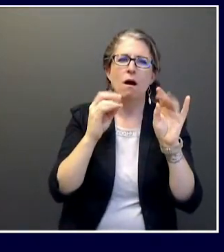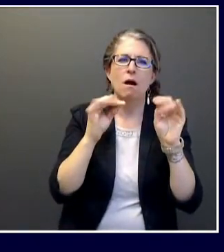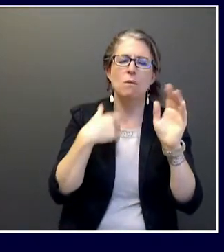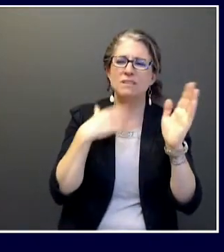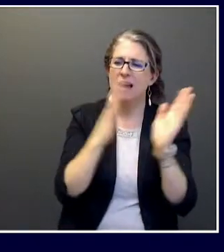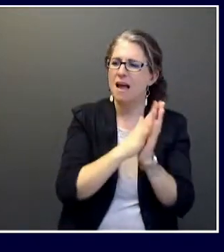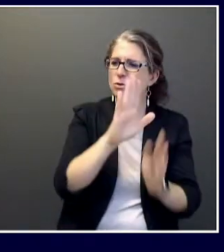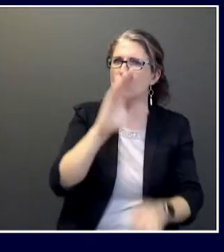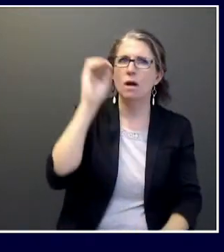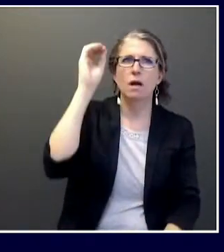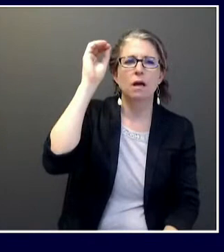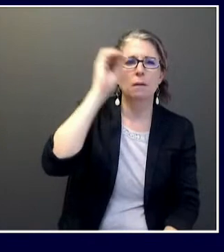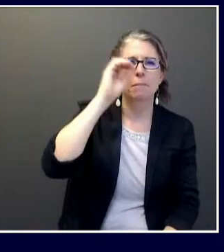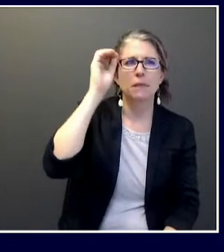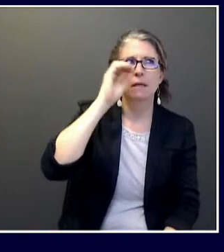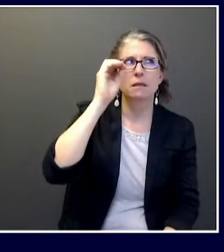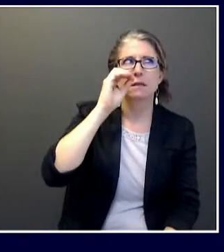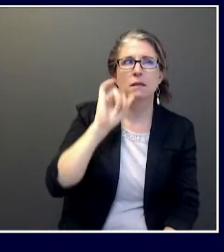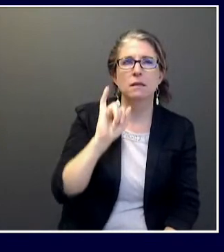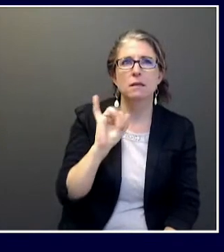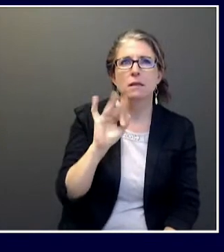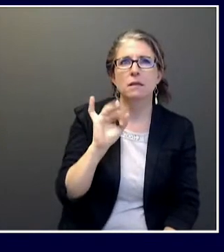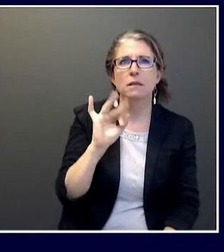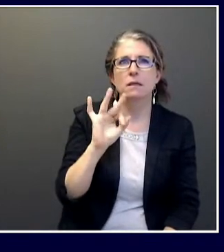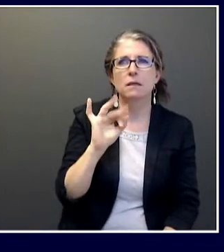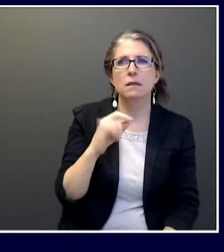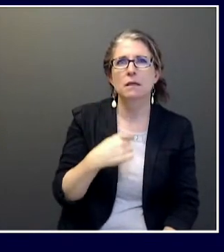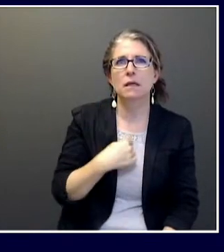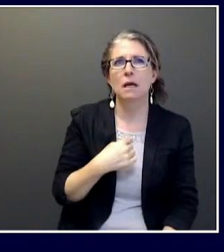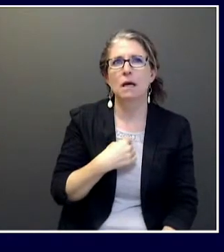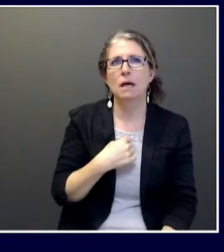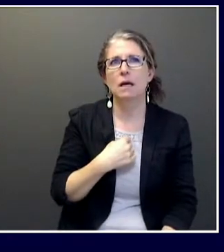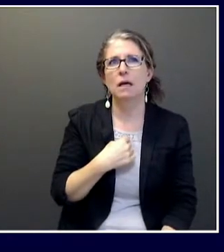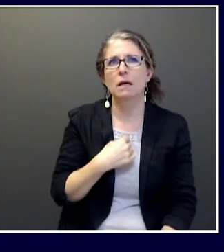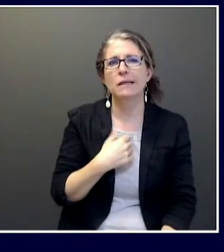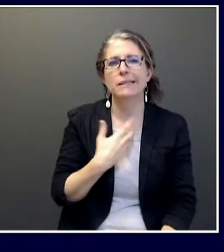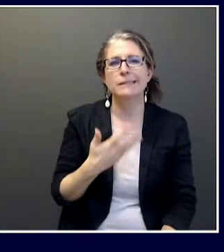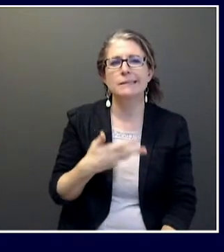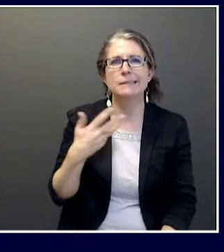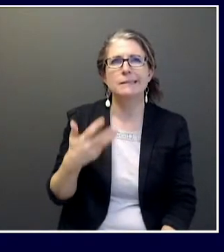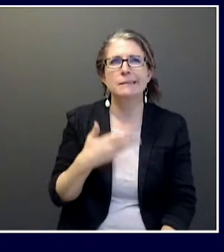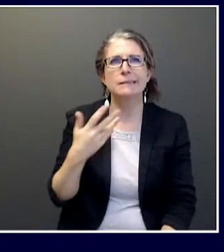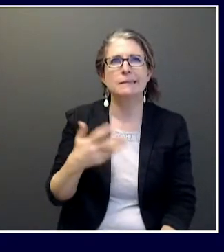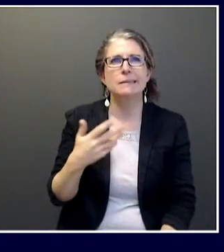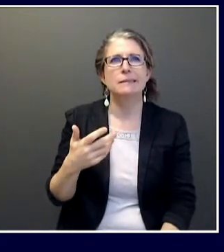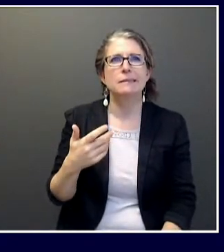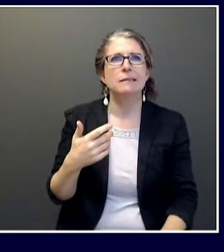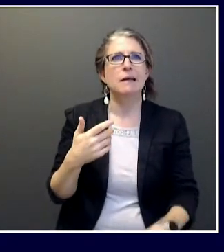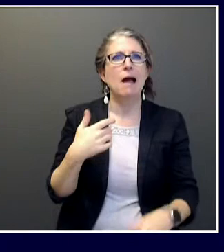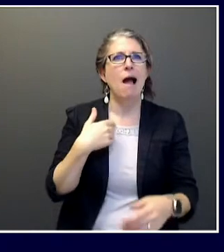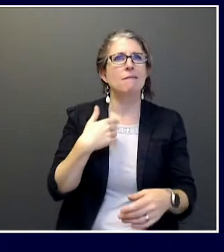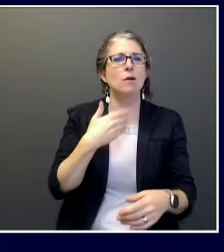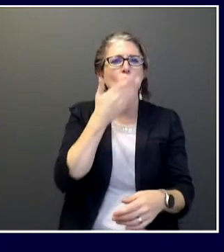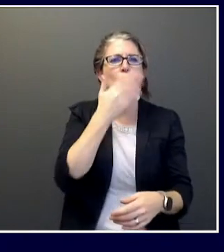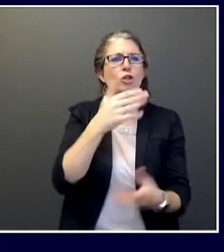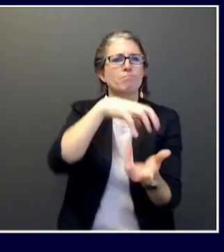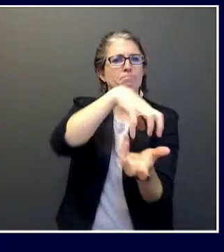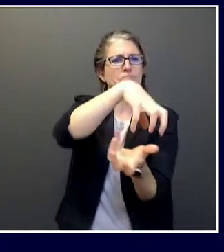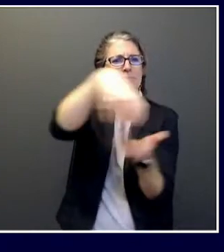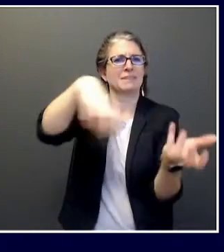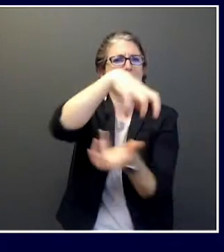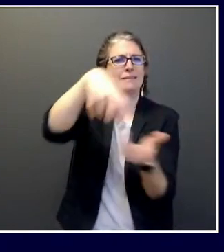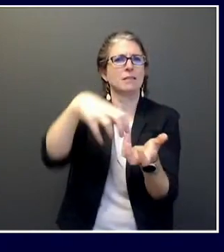great cocktail, to make an Arnold Palmer of vaccines, I guess. Yep. Brian, I'm going to hold on answering